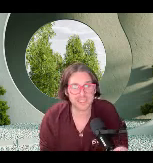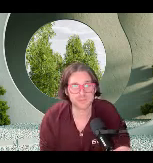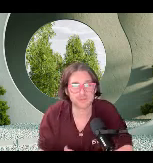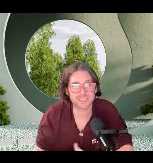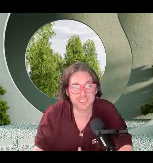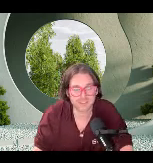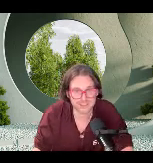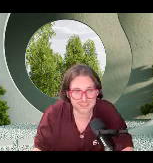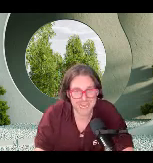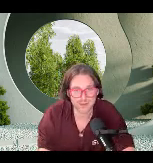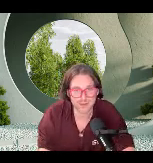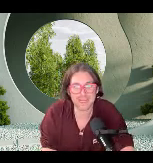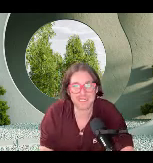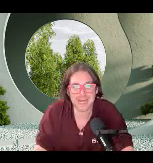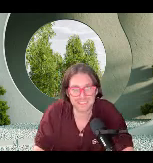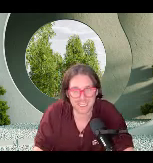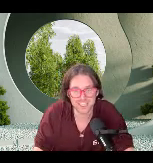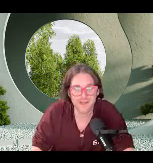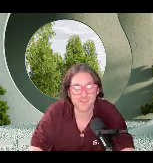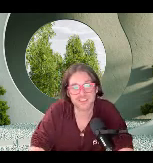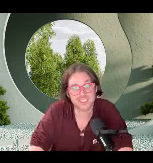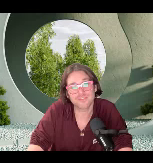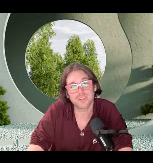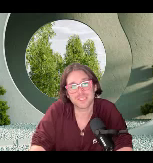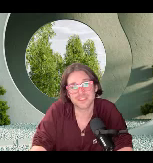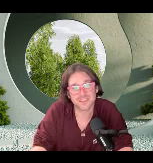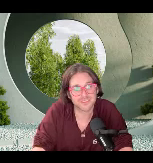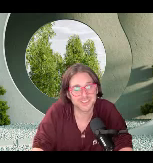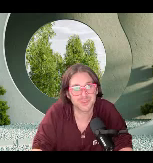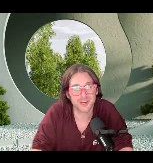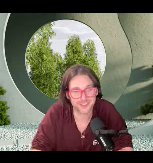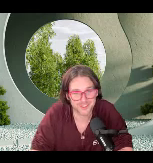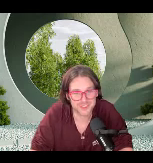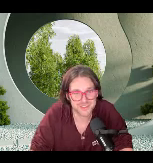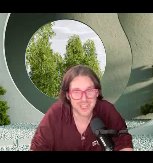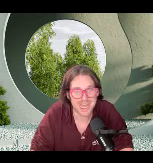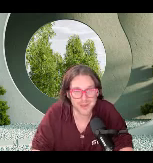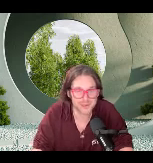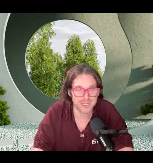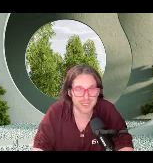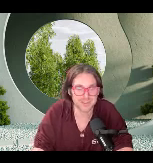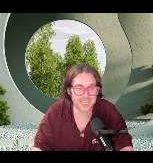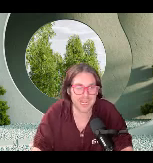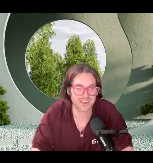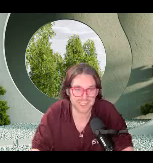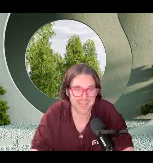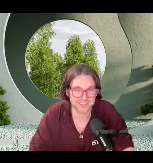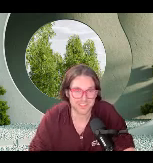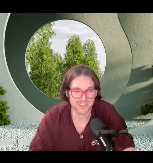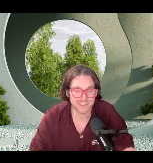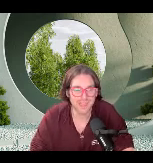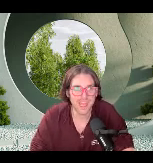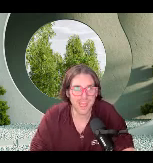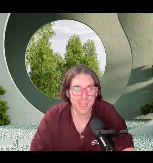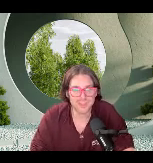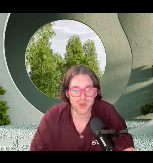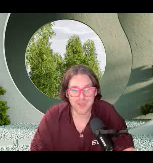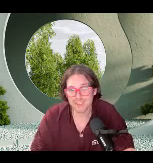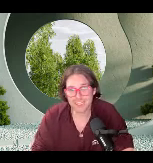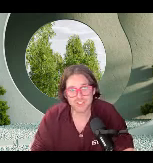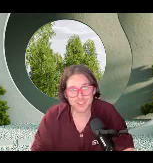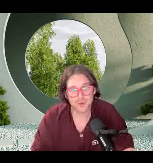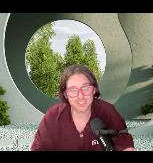about accessible materials. How do we make content, the stuff that we deliver to our learners, how do we make sure that they can actually access it?